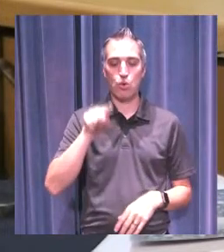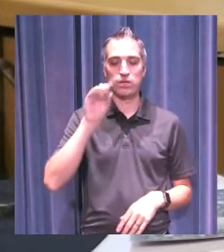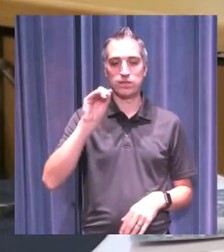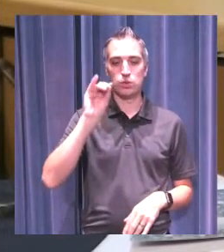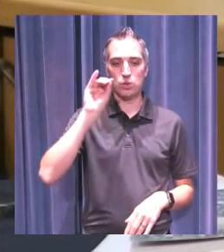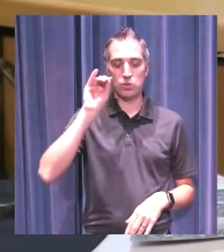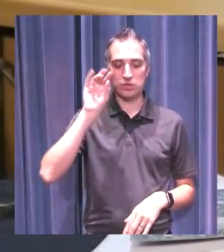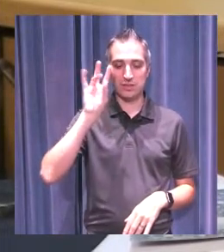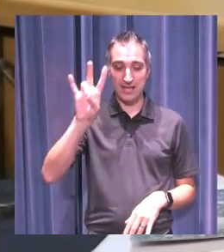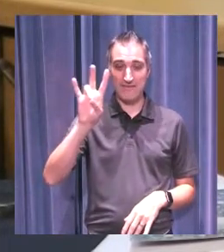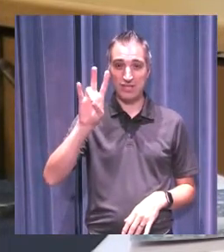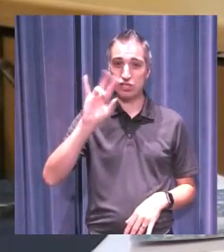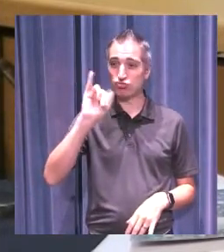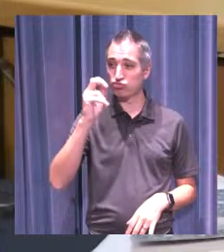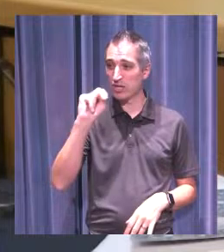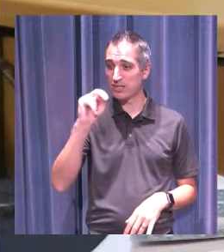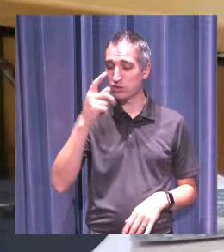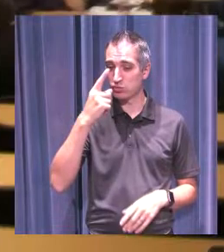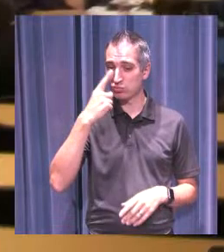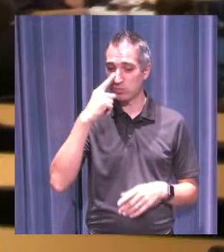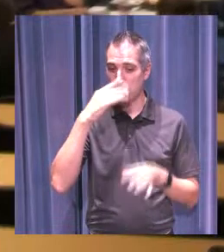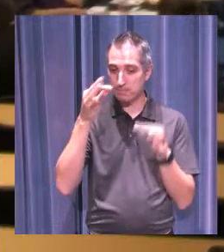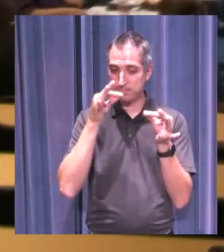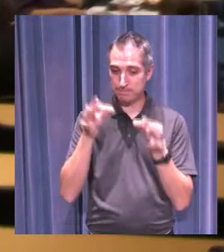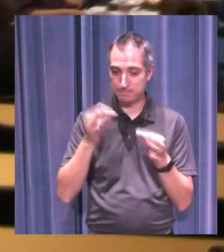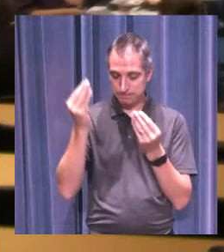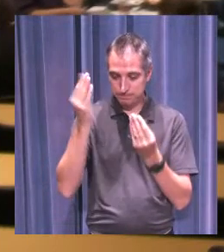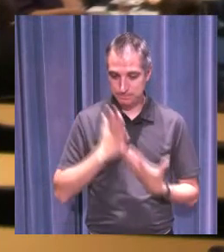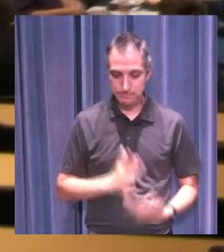2.07. Jason, can you help us with this?